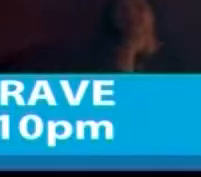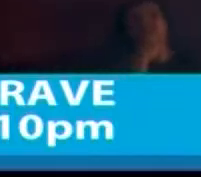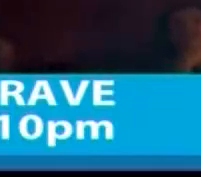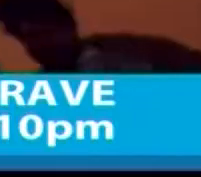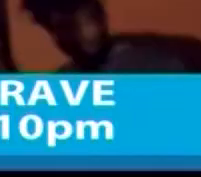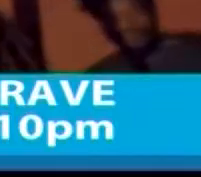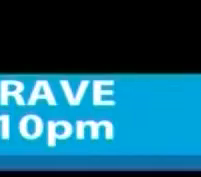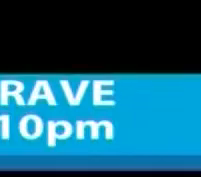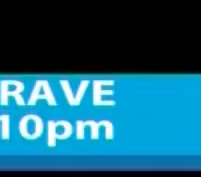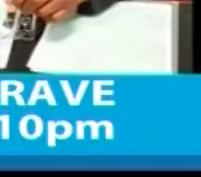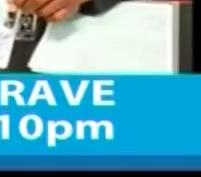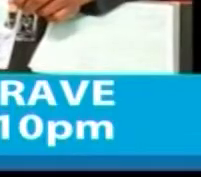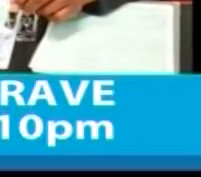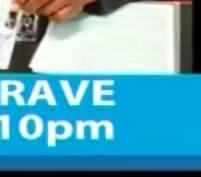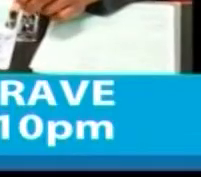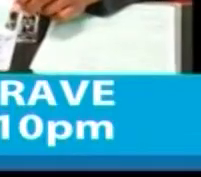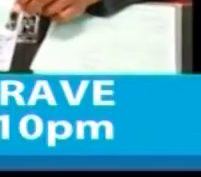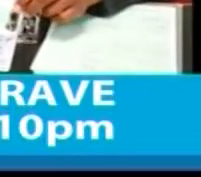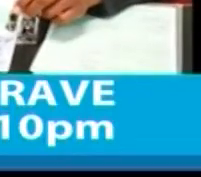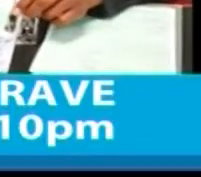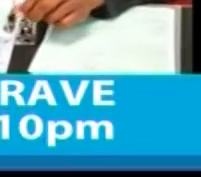on the surface.